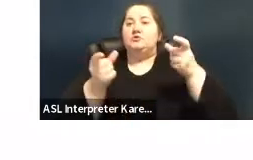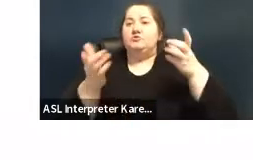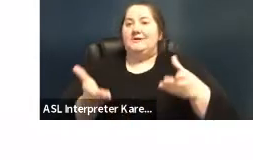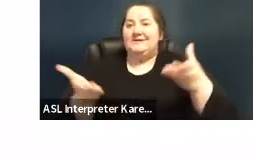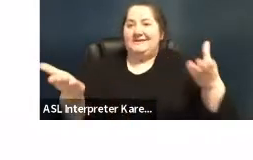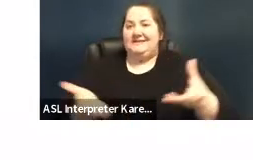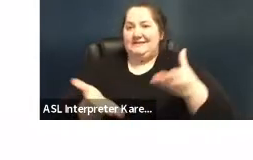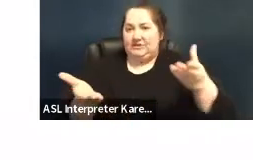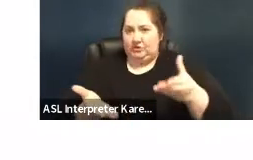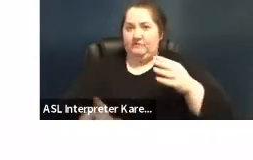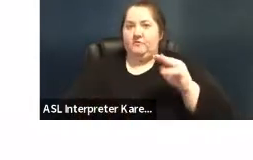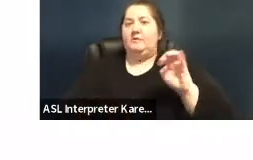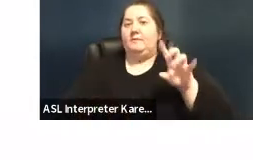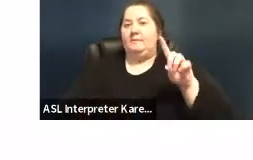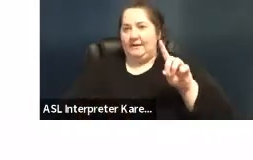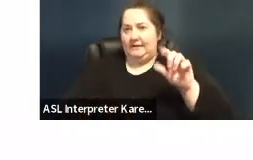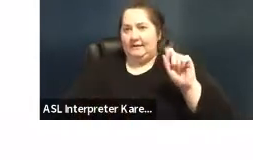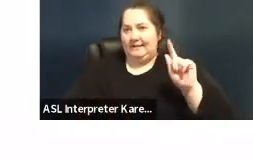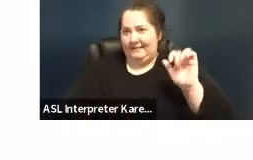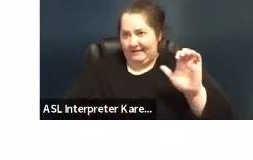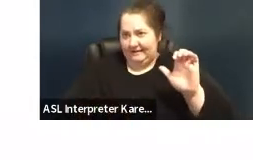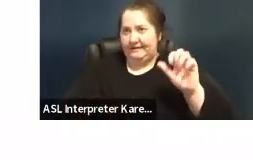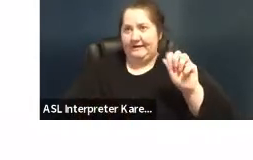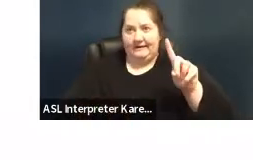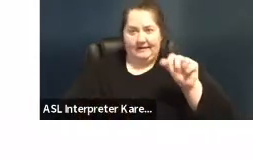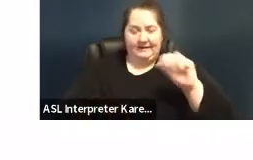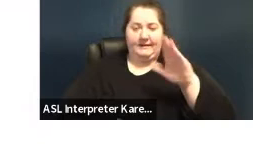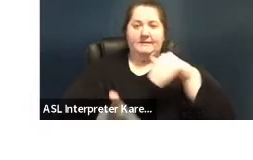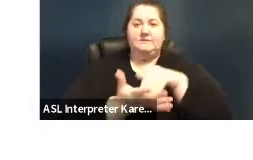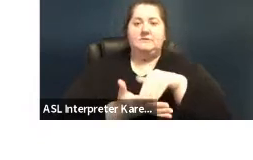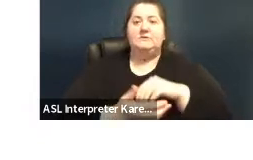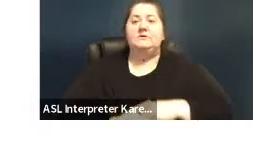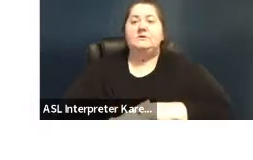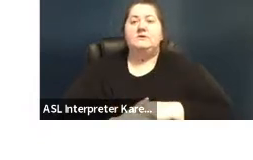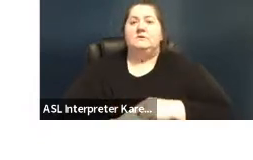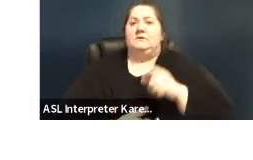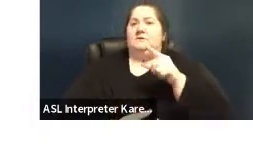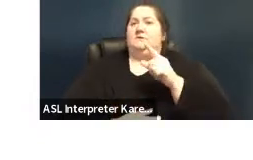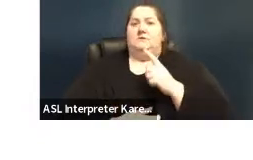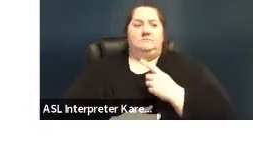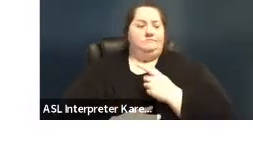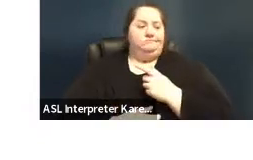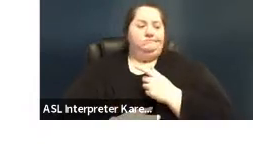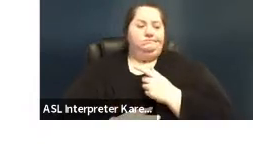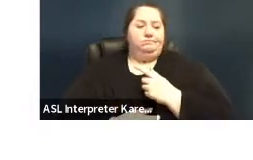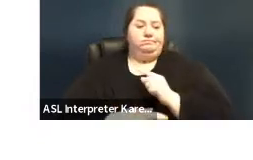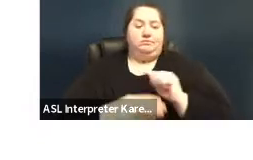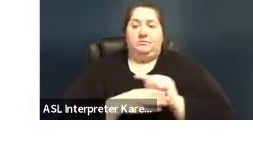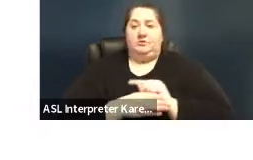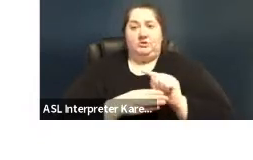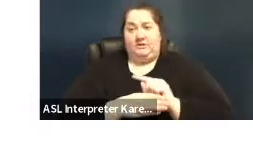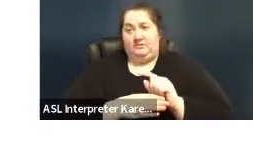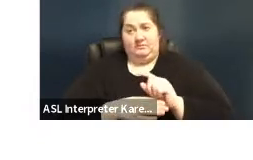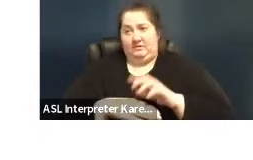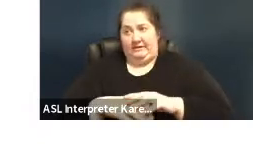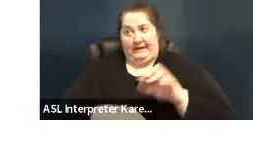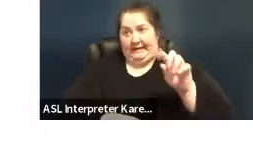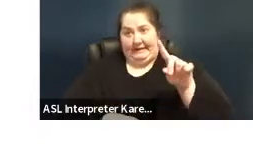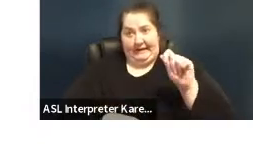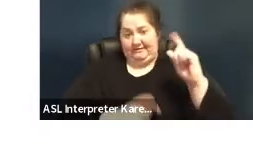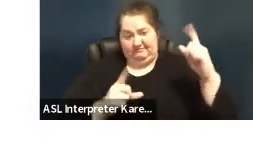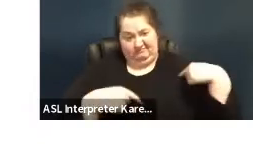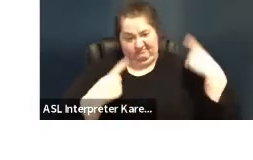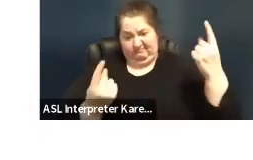Mid-Atlantic ADA Center, but she has been training on the Americans with Disabilities Act for